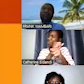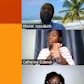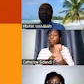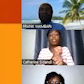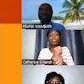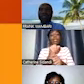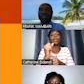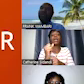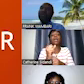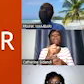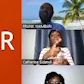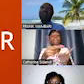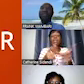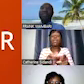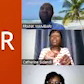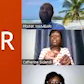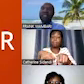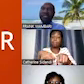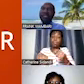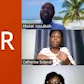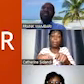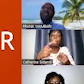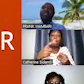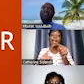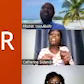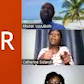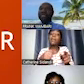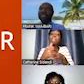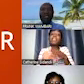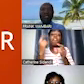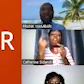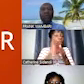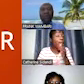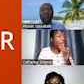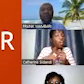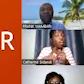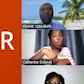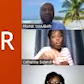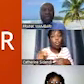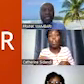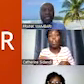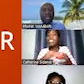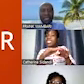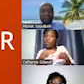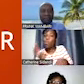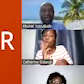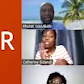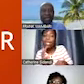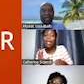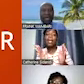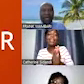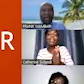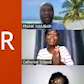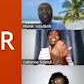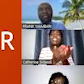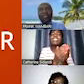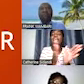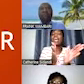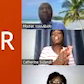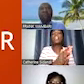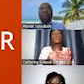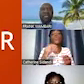was built to go to the sea, to the waters, and where the oceans might be. Ocean storms might be,